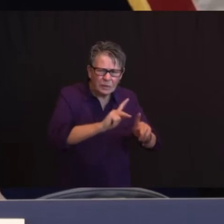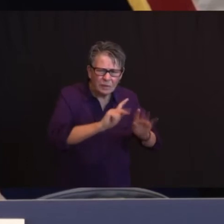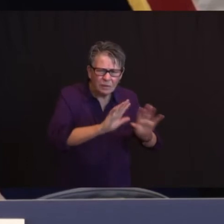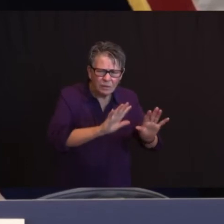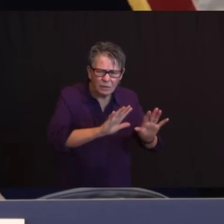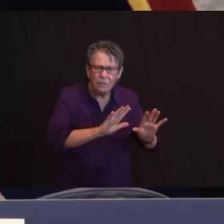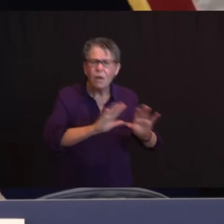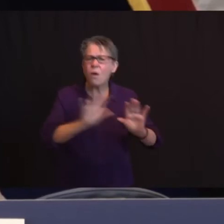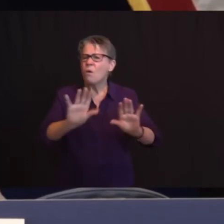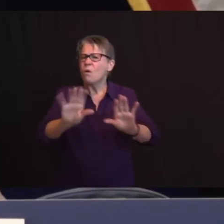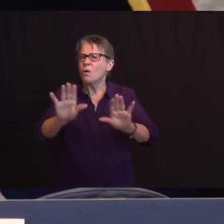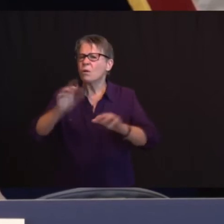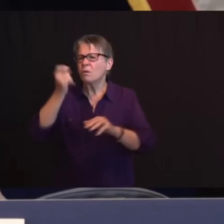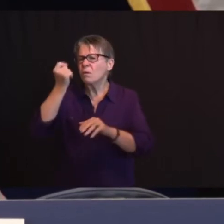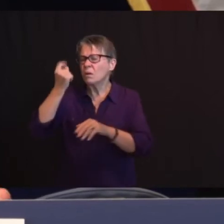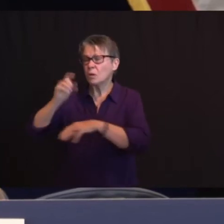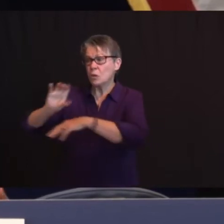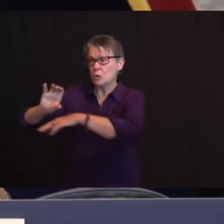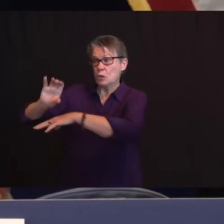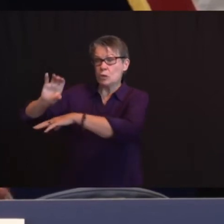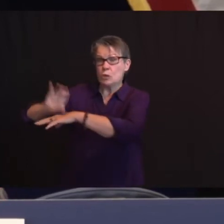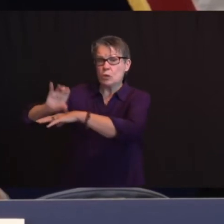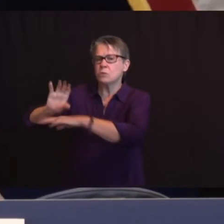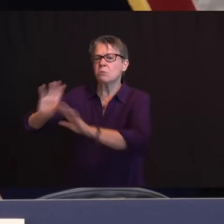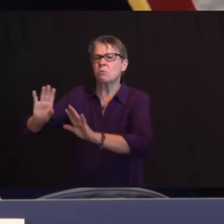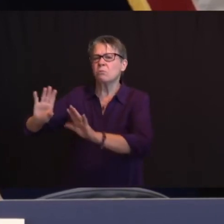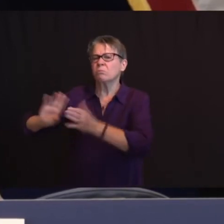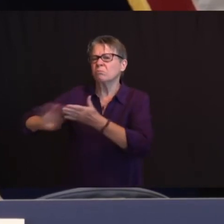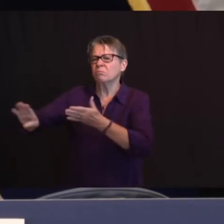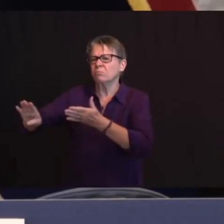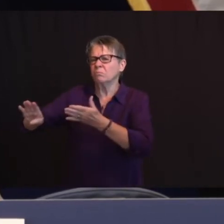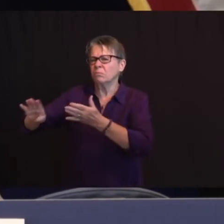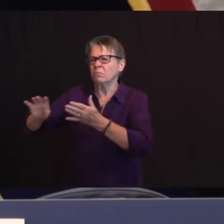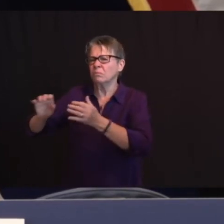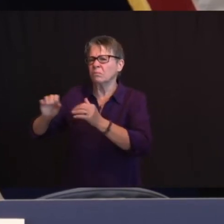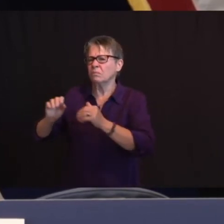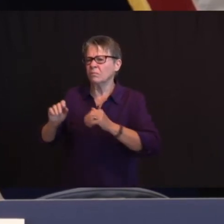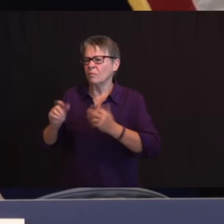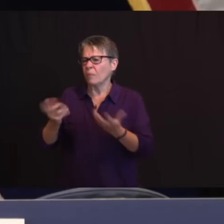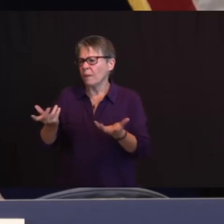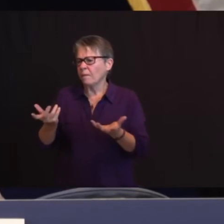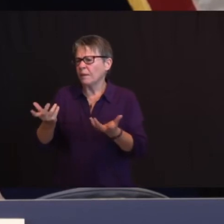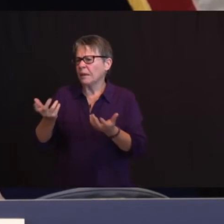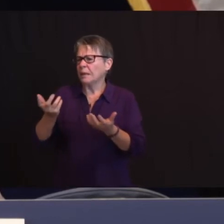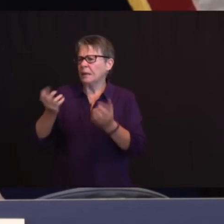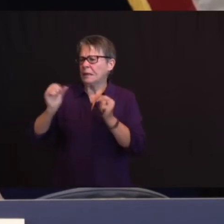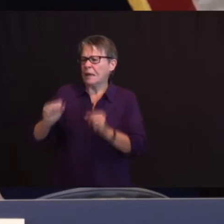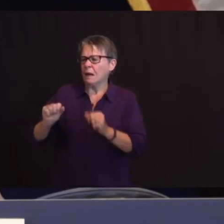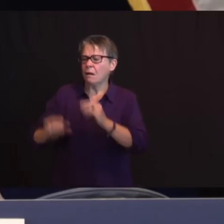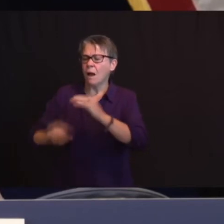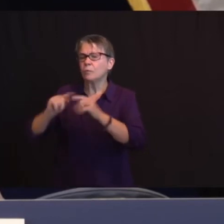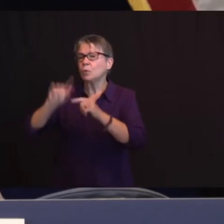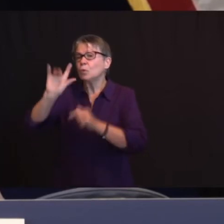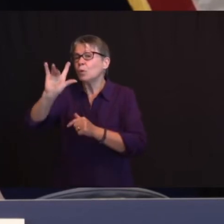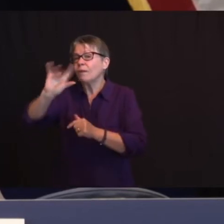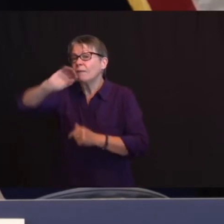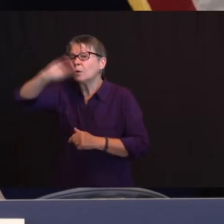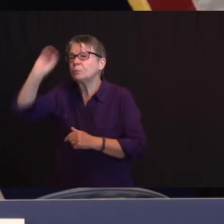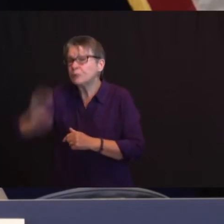25% or 150 people, or whichever is lower of those two. And Pastor Taylor and a few others asked that I clarify